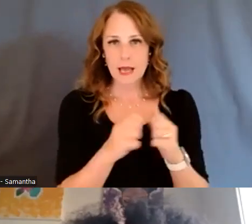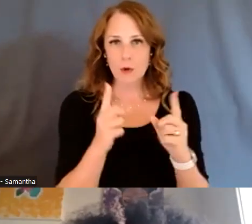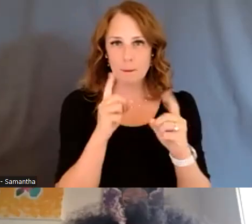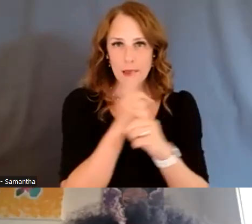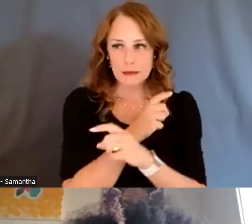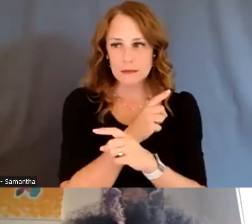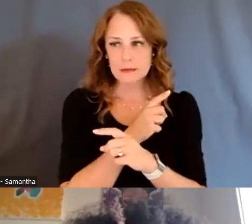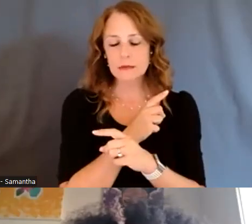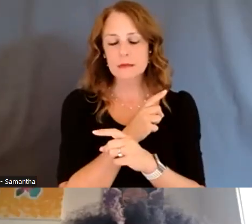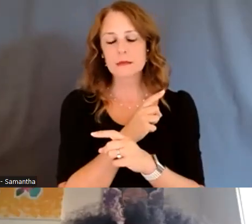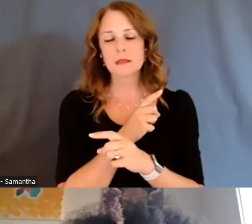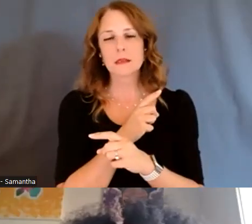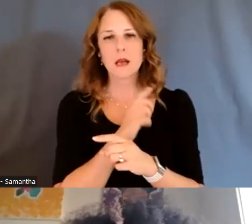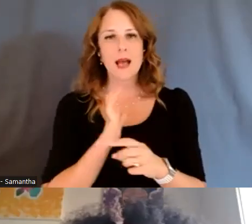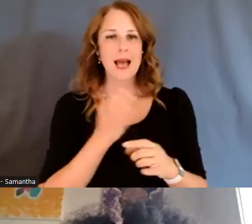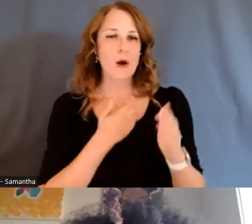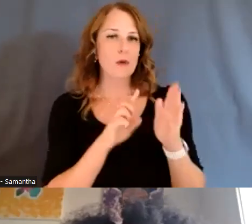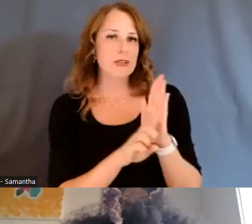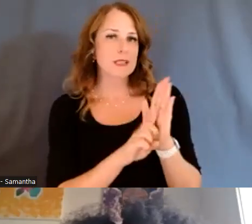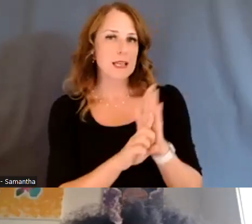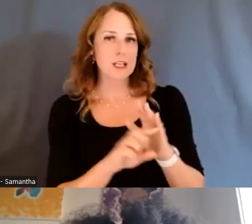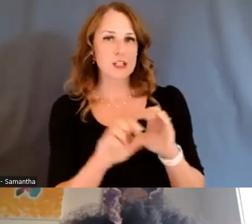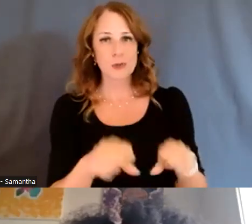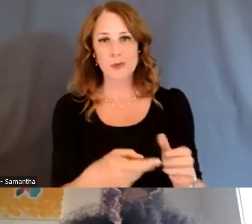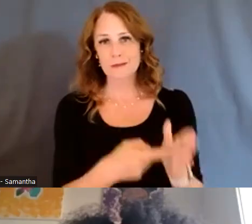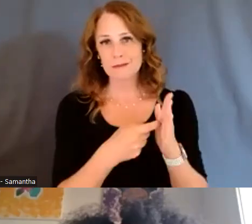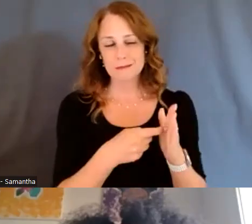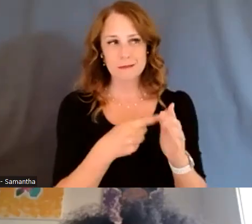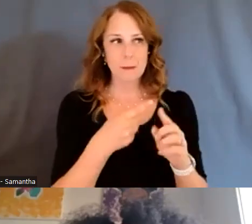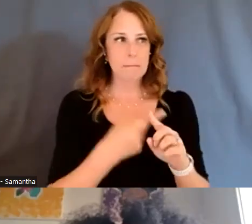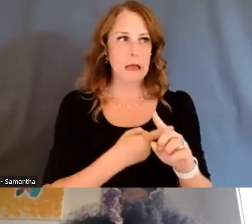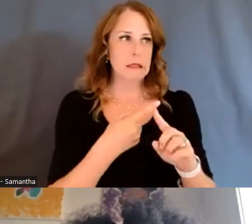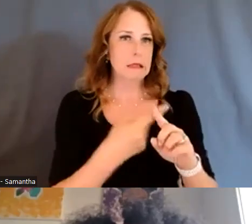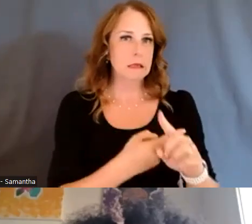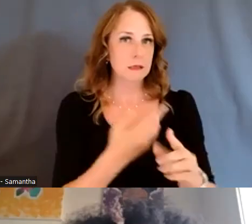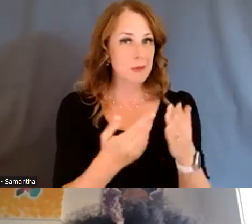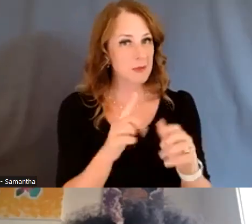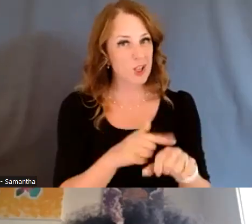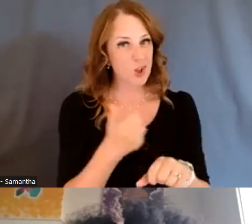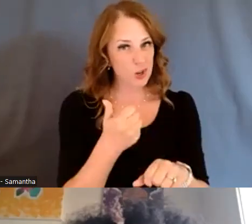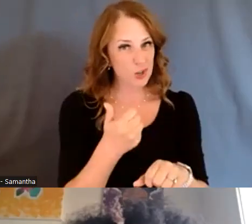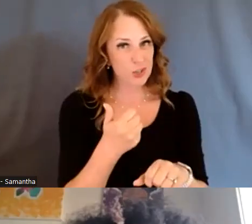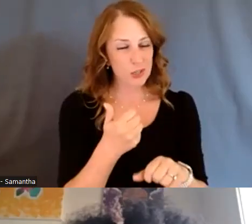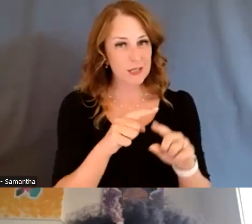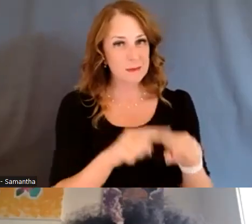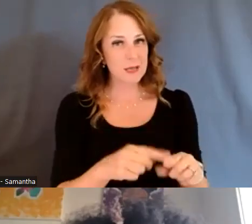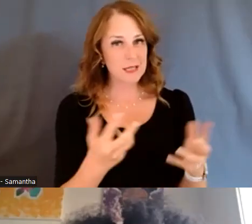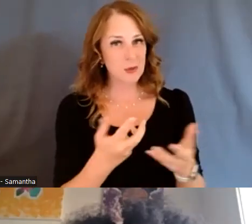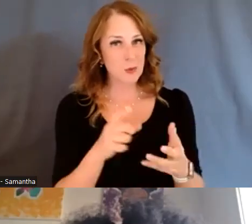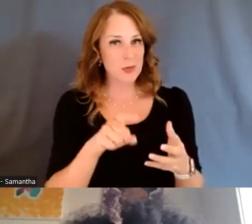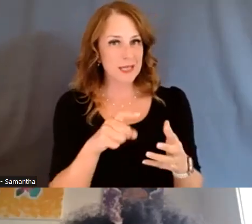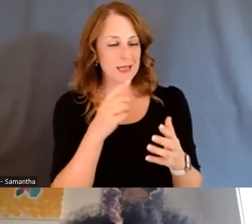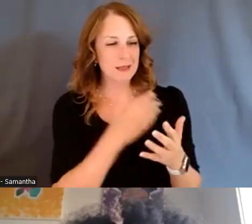case, our investigations could take months, if not longer, depending on what's needed throughout